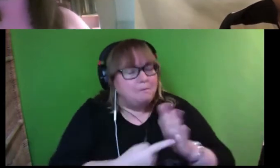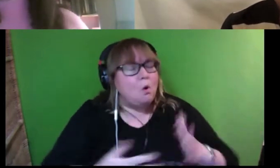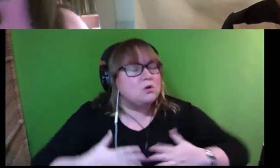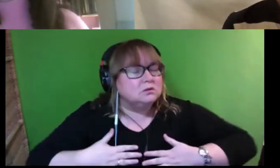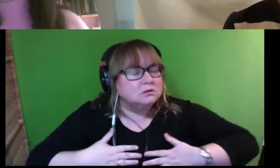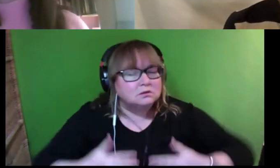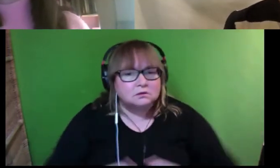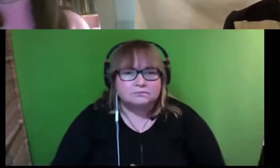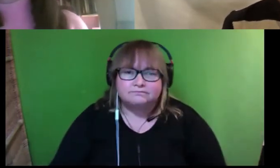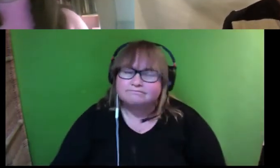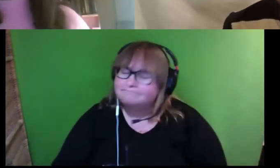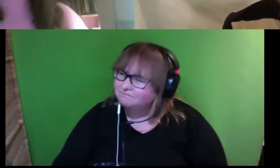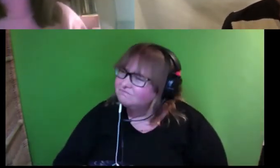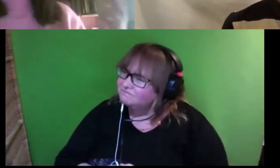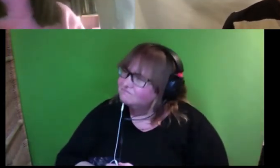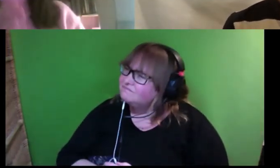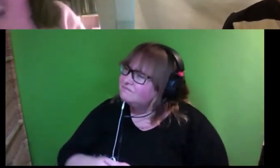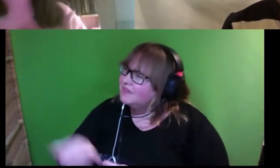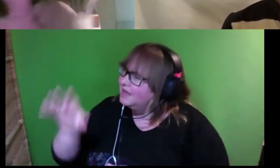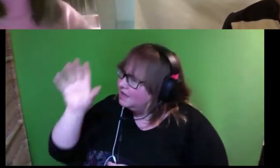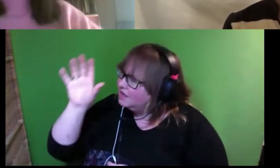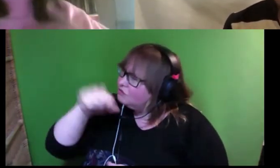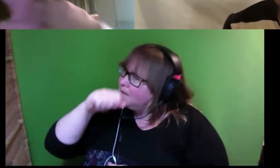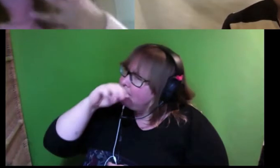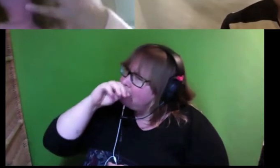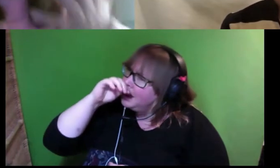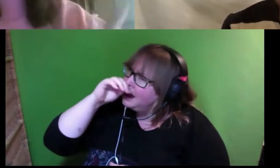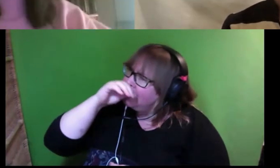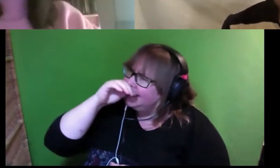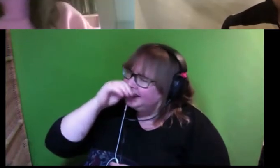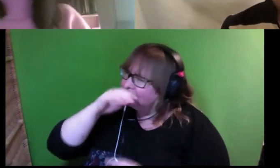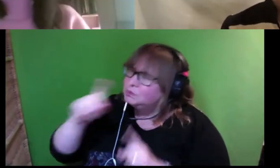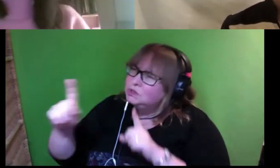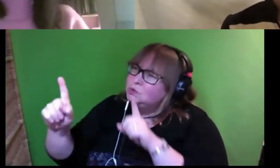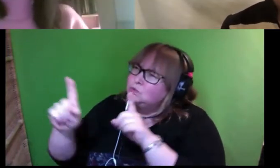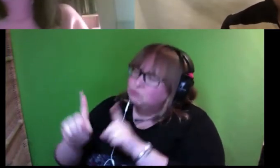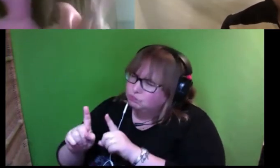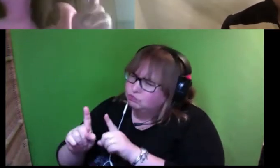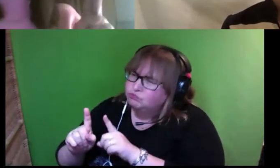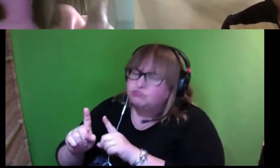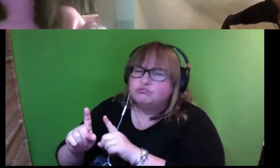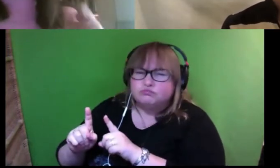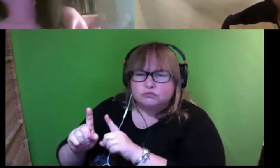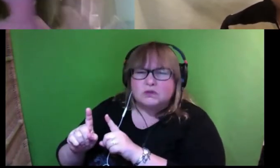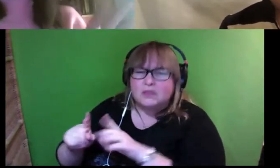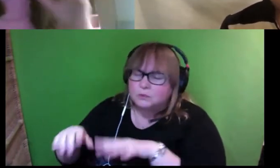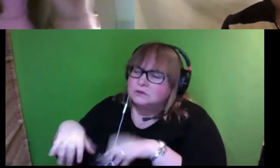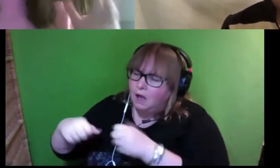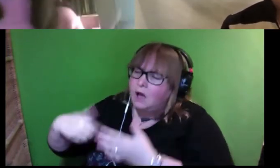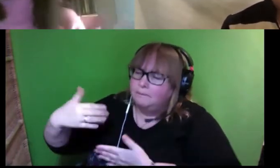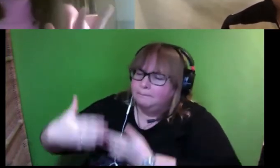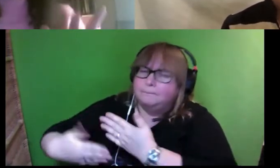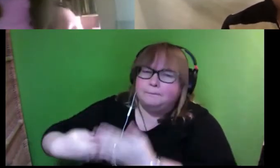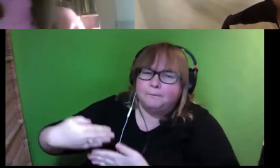know, we and then once we sort of started moving and, you know, progressing, but not like in a